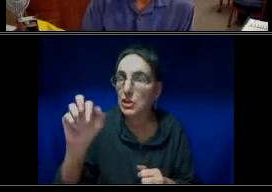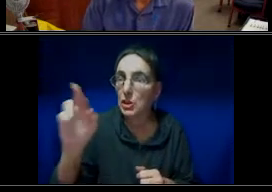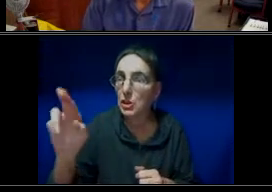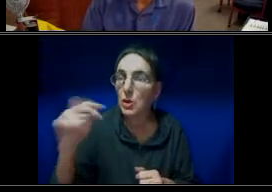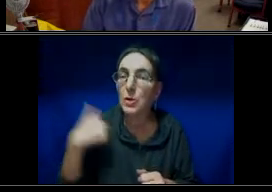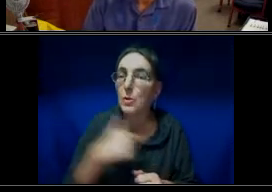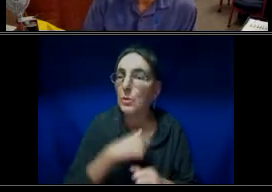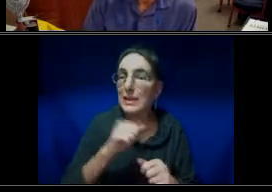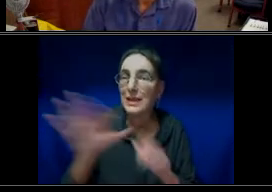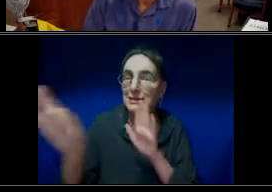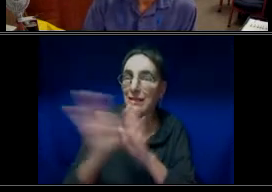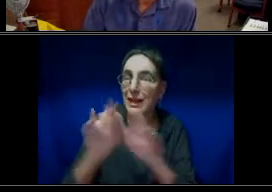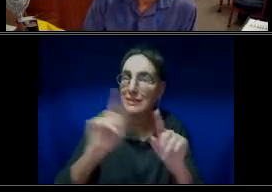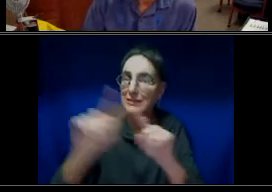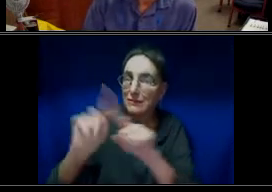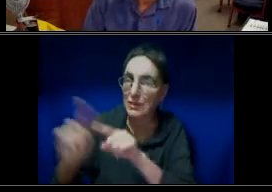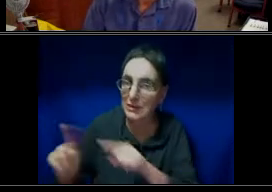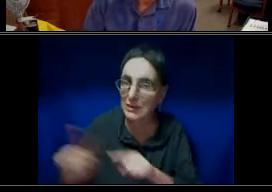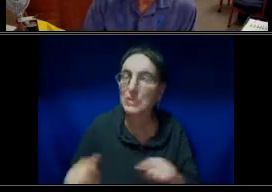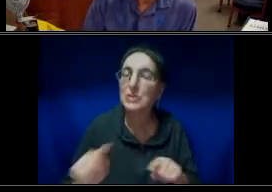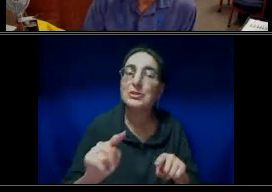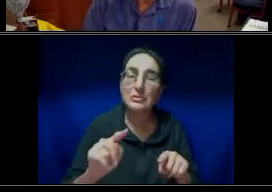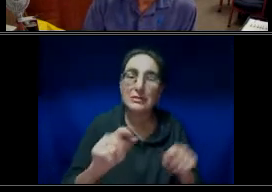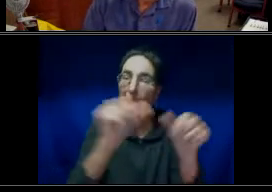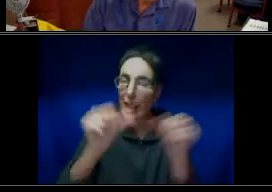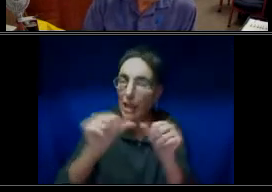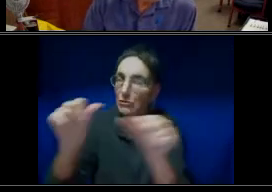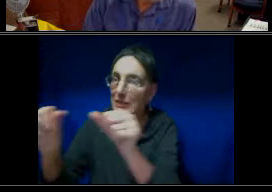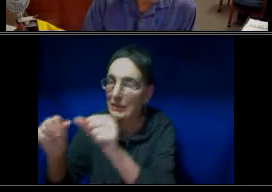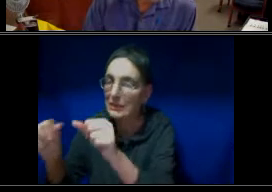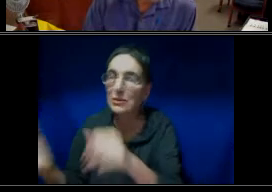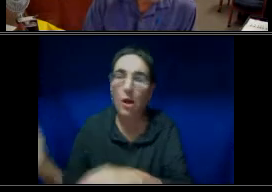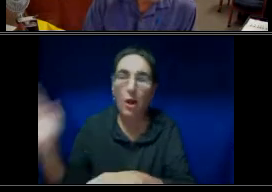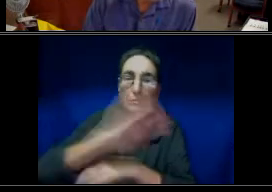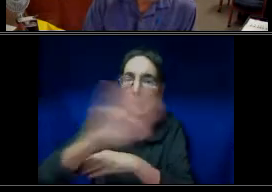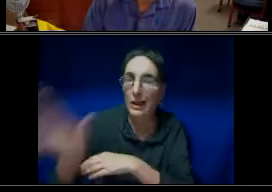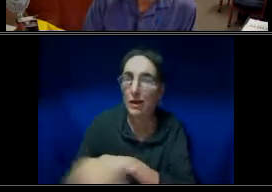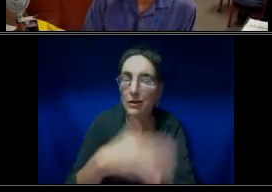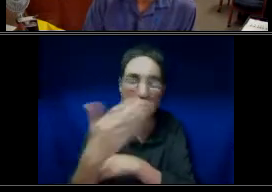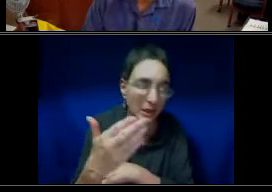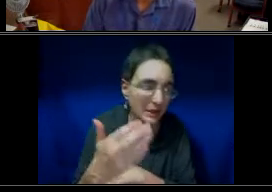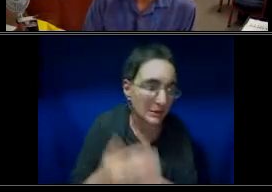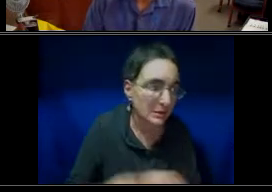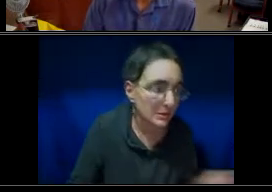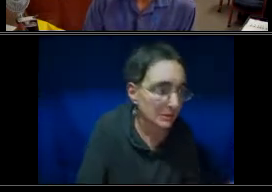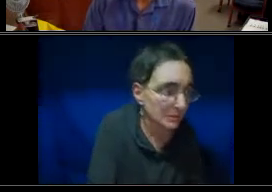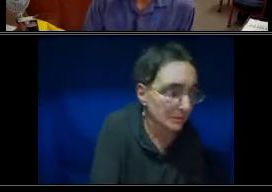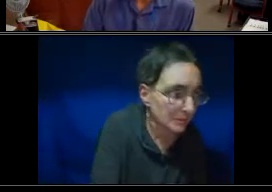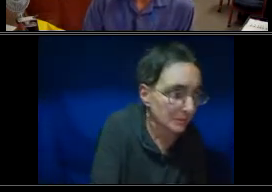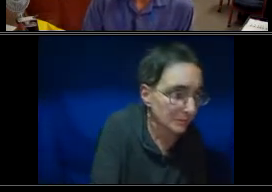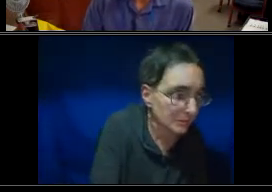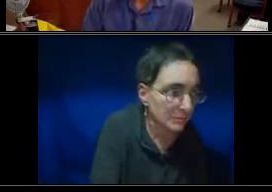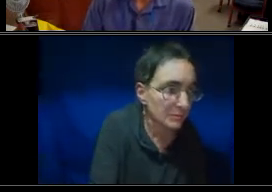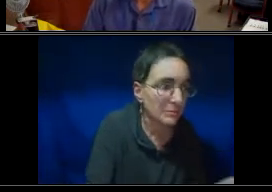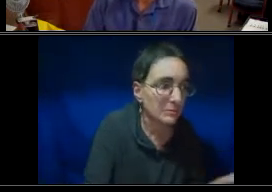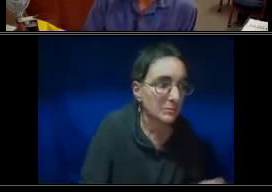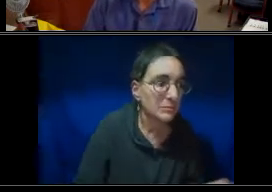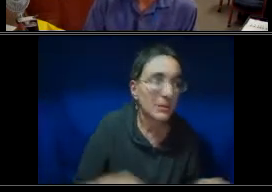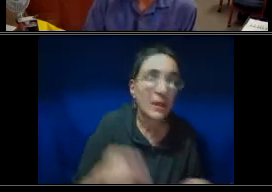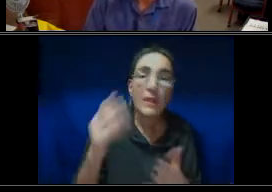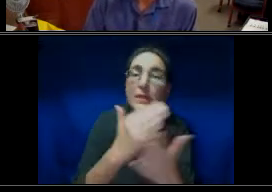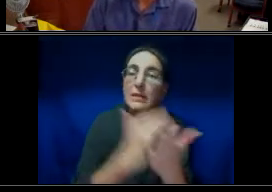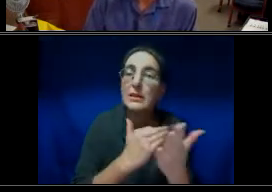geographic areas all day and all night. I mean, it did stand out to me that there's no Inland Empire region in the list that you provided,